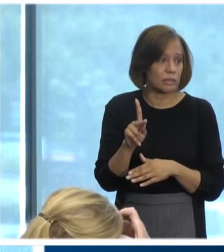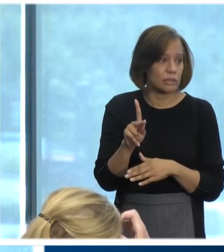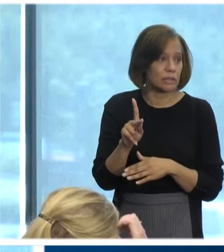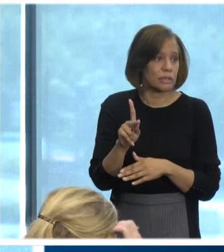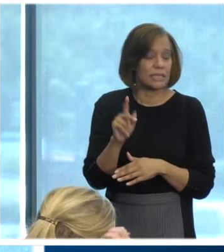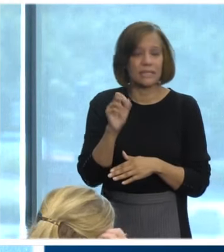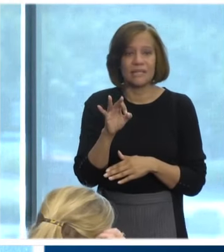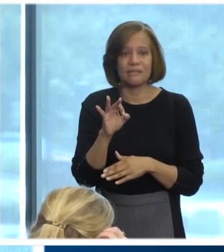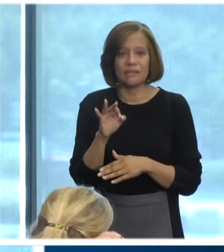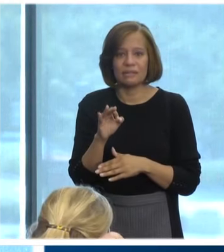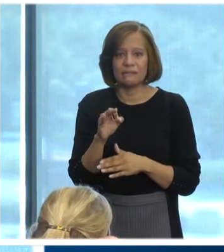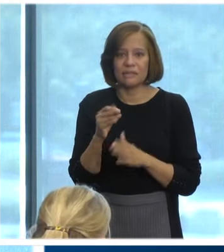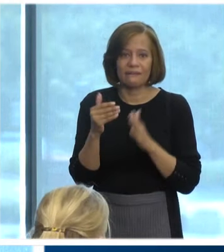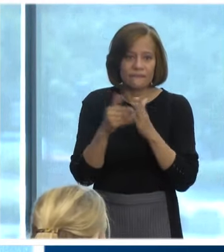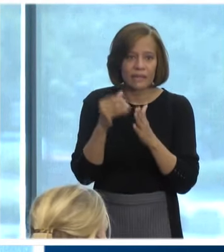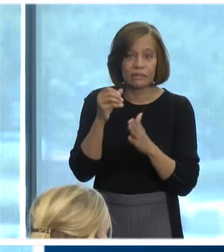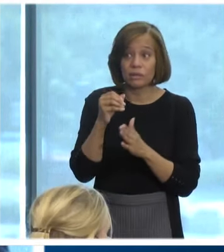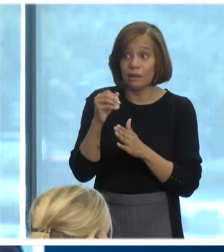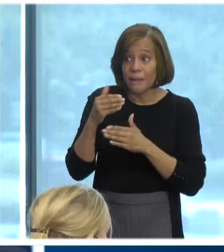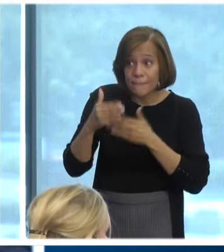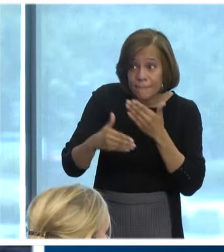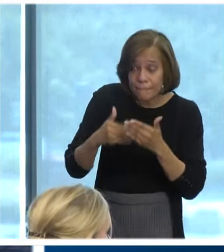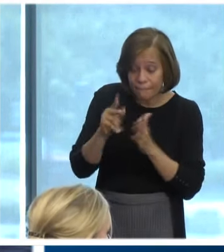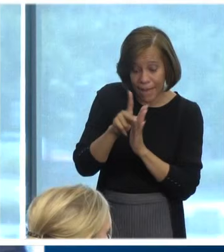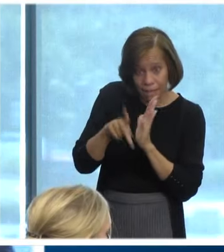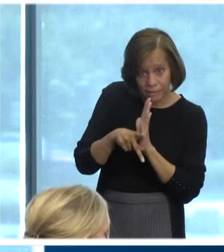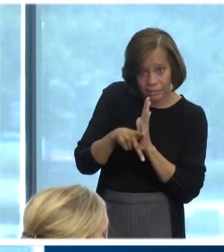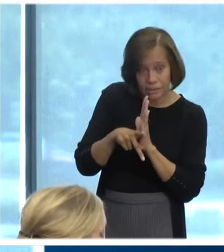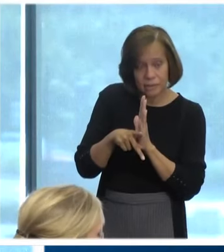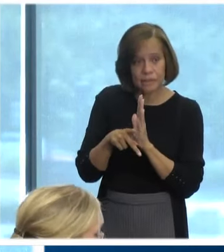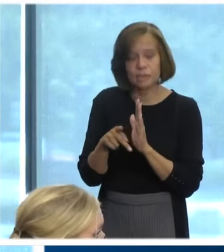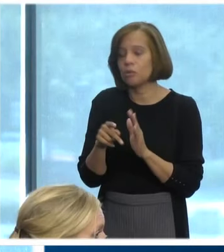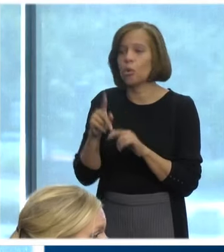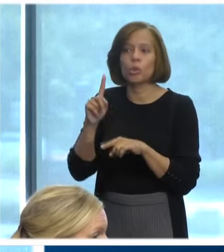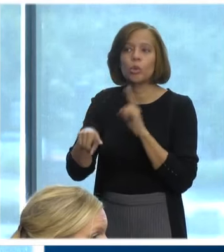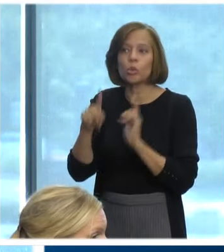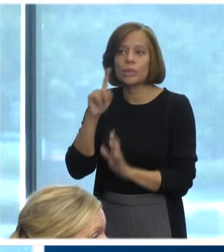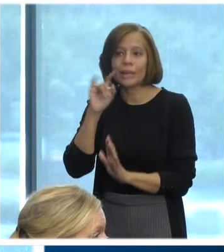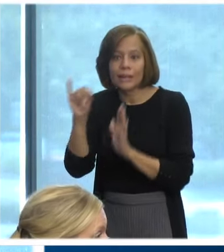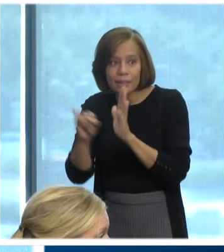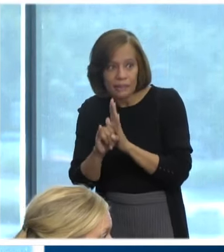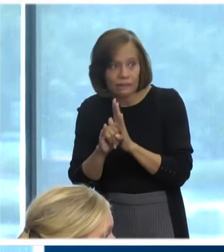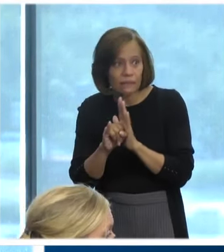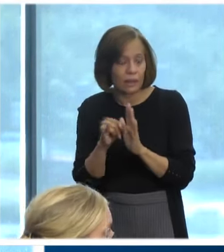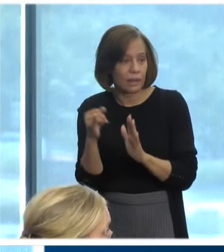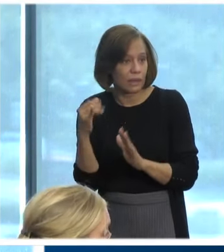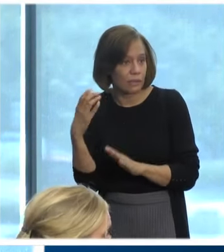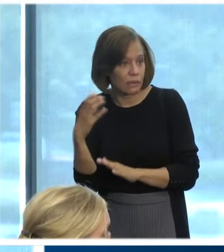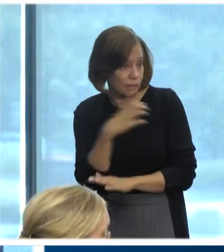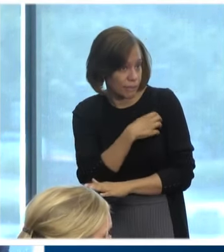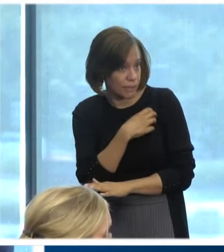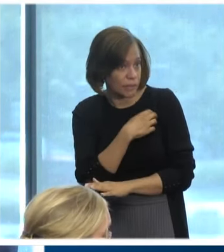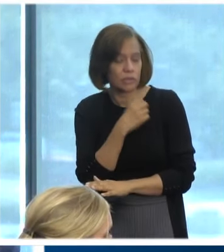there were violations of policy, if the issue was that it wasn't sustained because we couldn't identify the officer involved, or if it